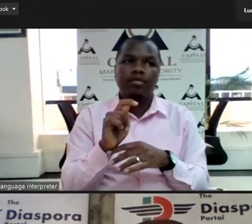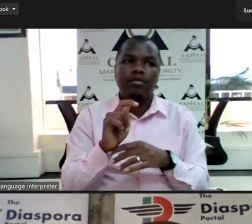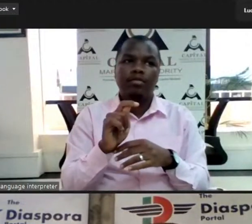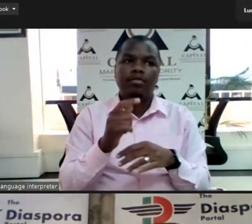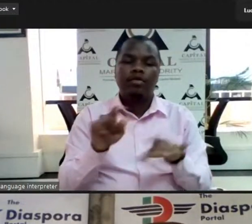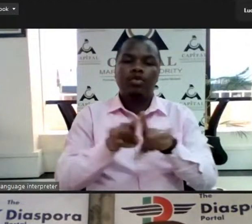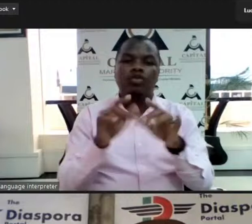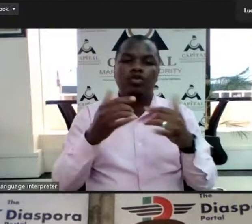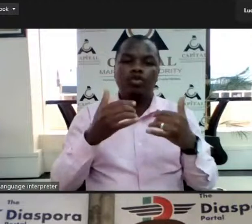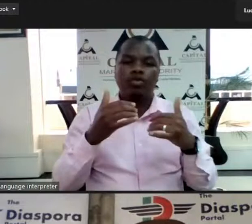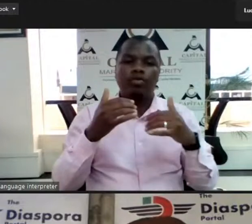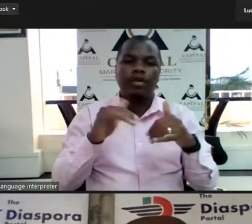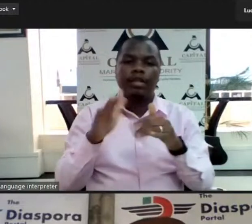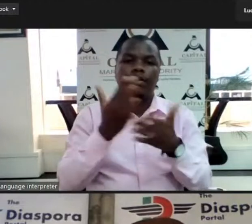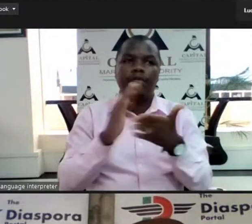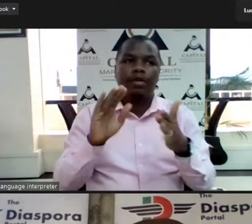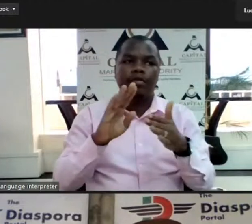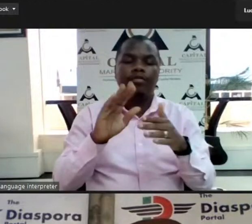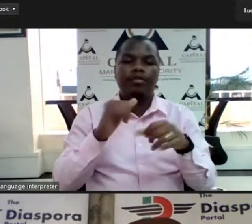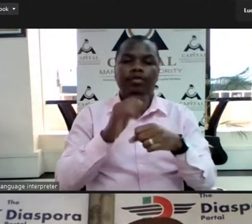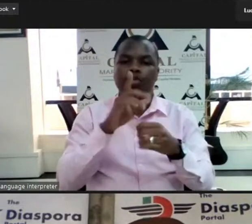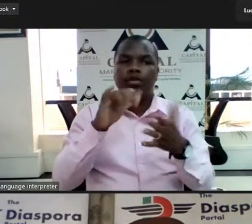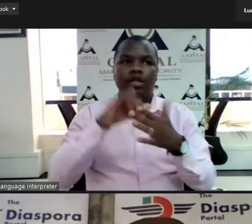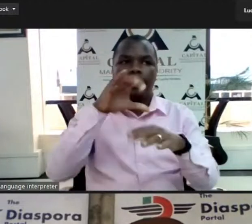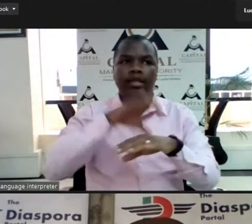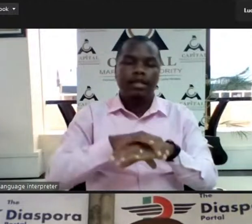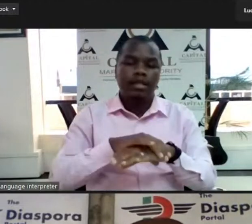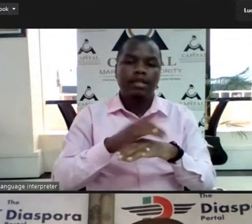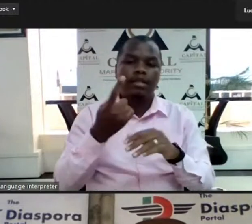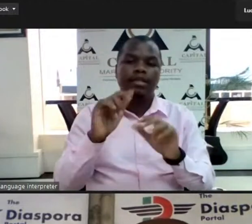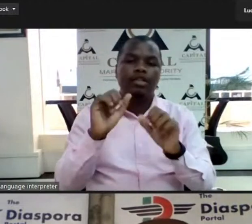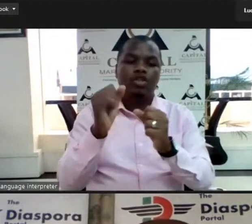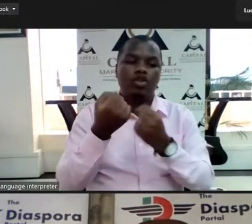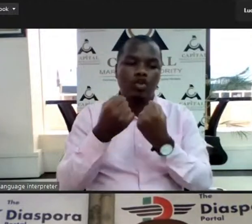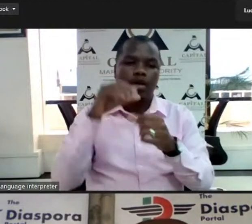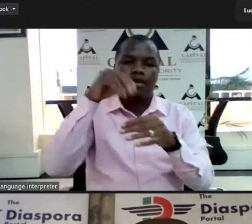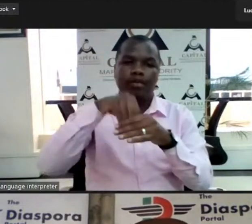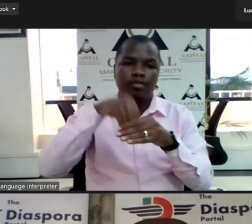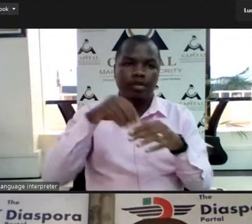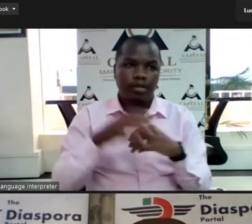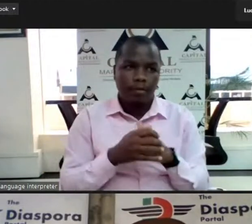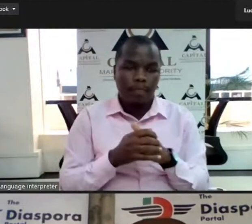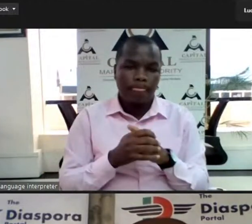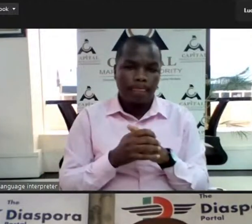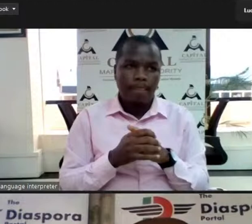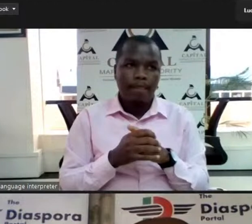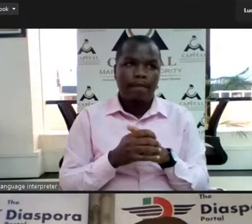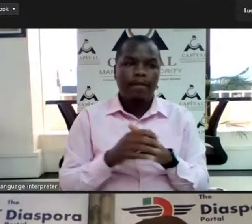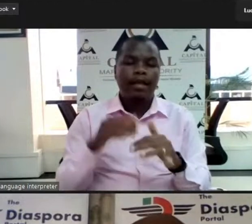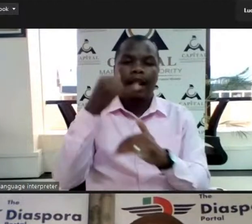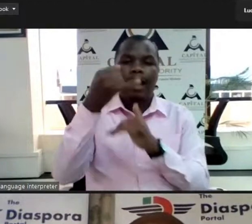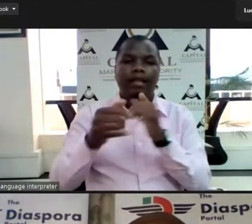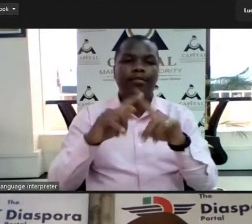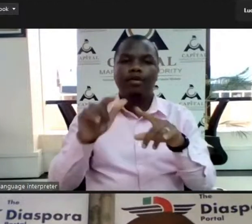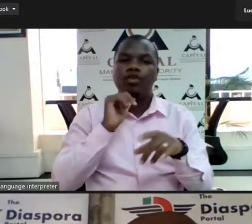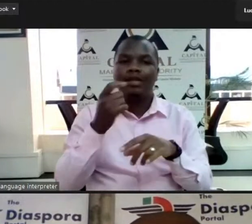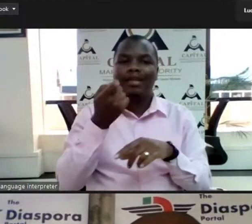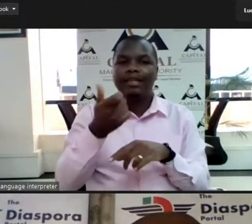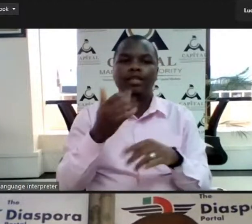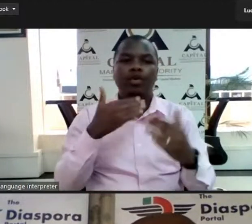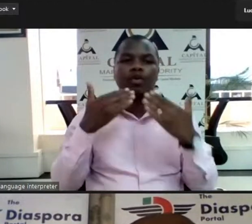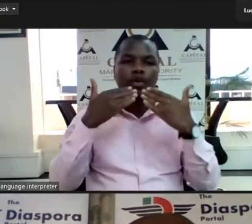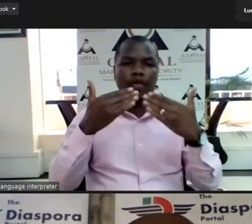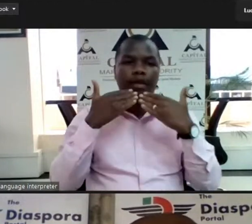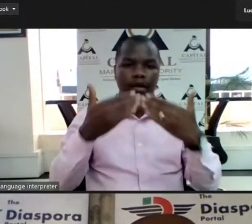play their part by ensuring that they are getting into a secure investment. Last but not least, I want